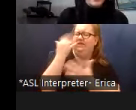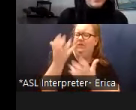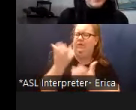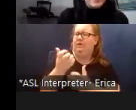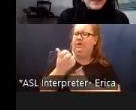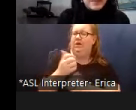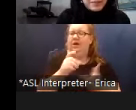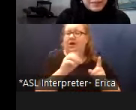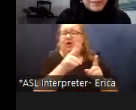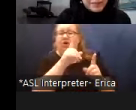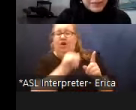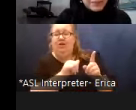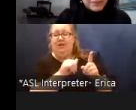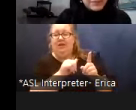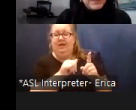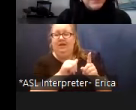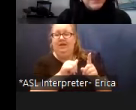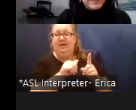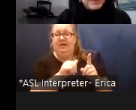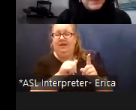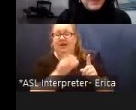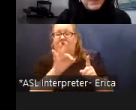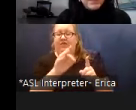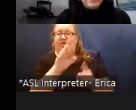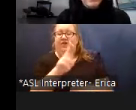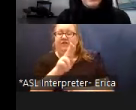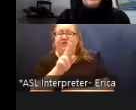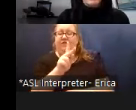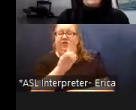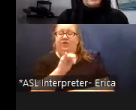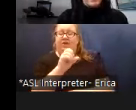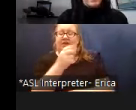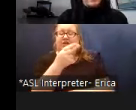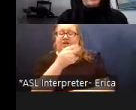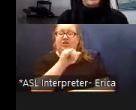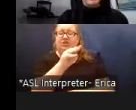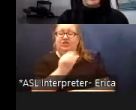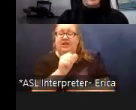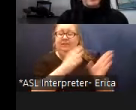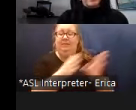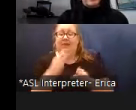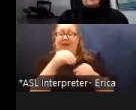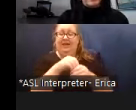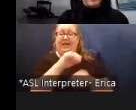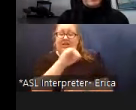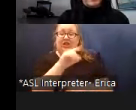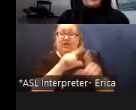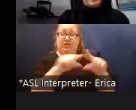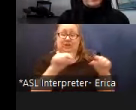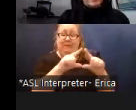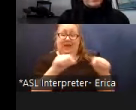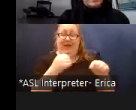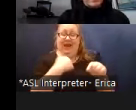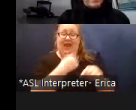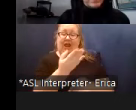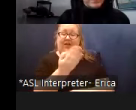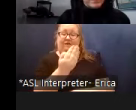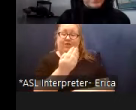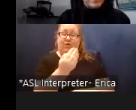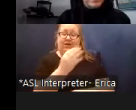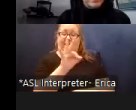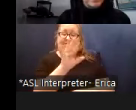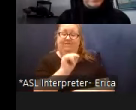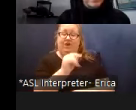Carly, the Fukushima plant over in Japan had a 14-foot high